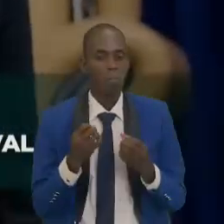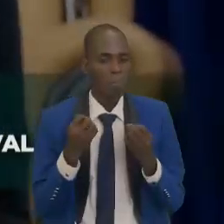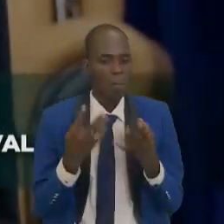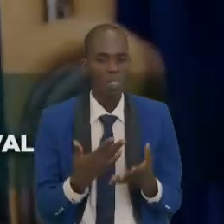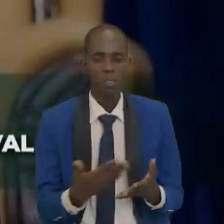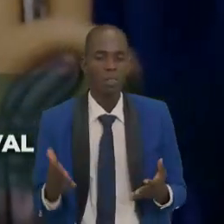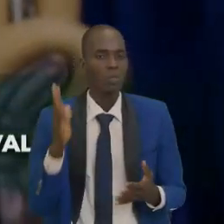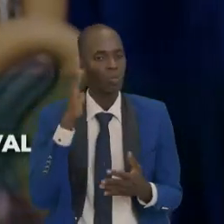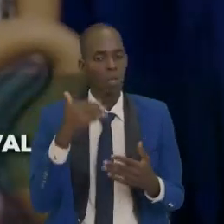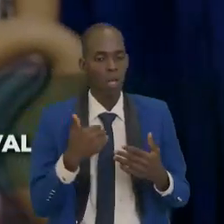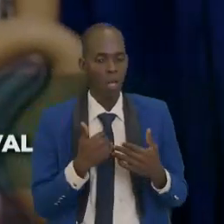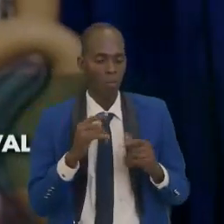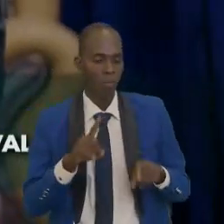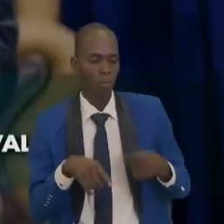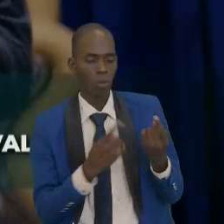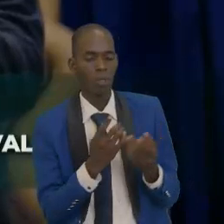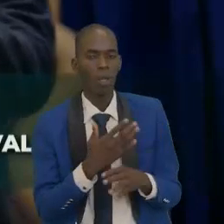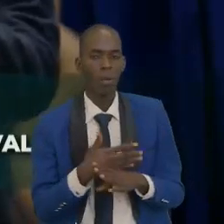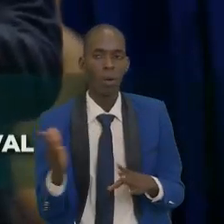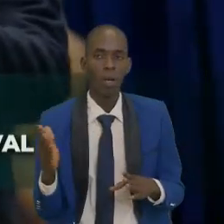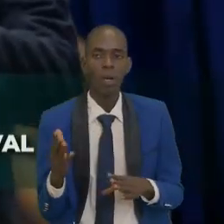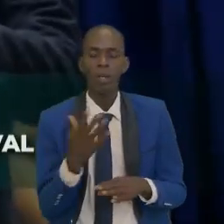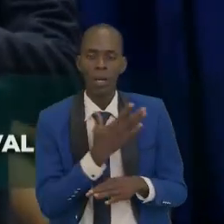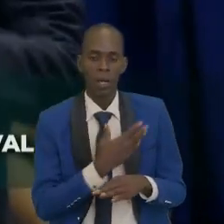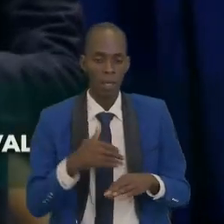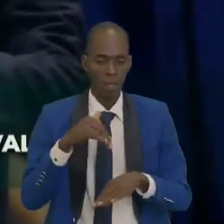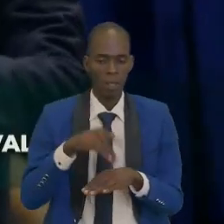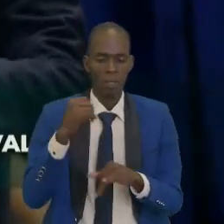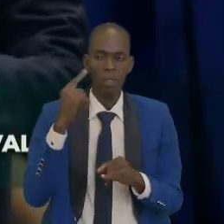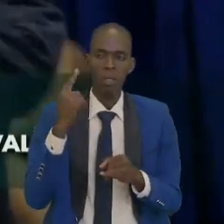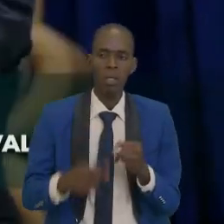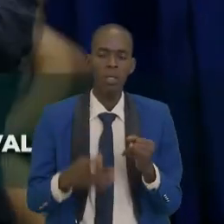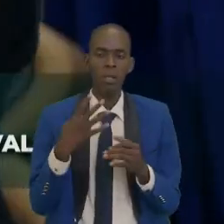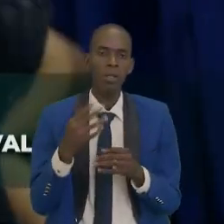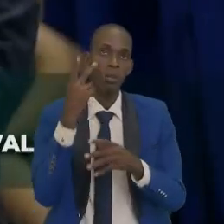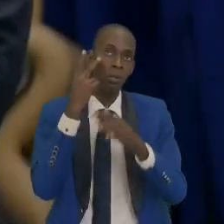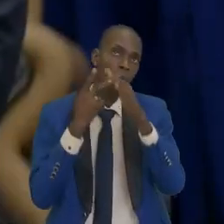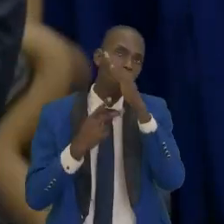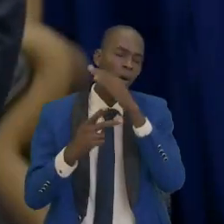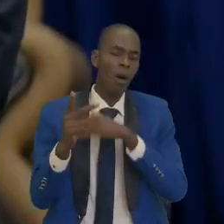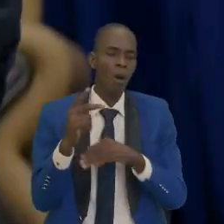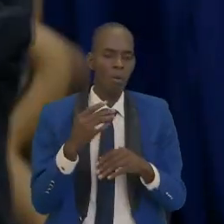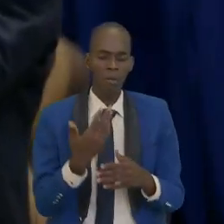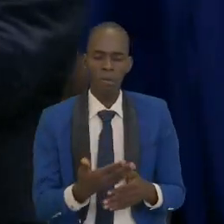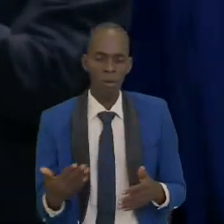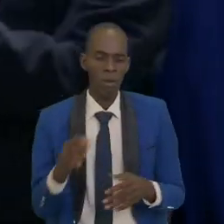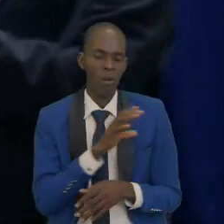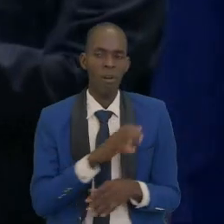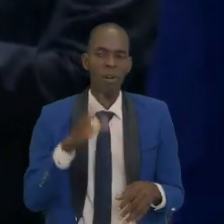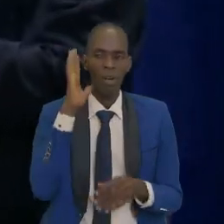gone on and then at the end of prophetic events Christ will come